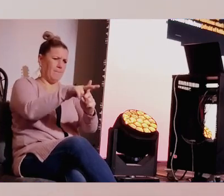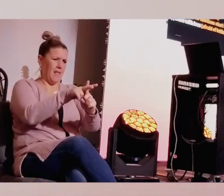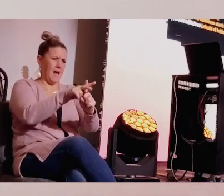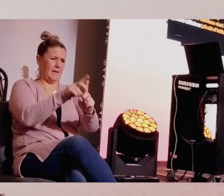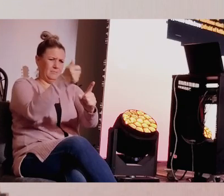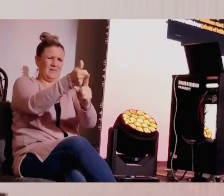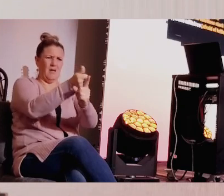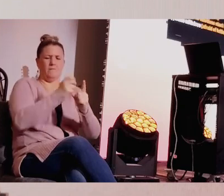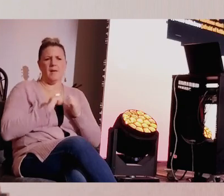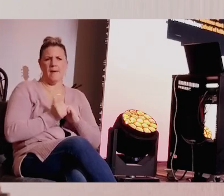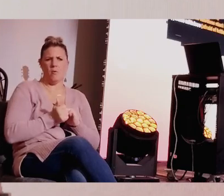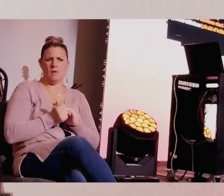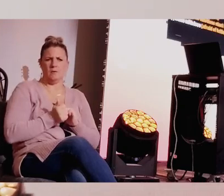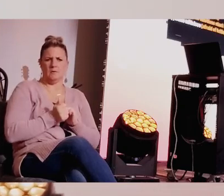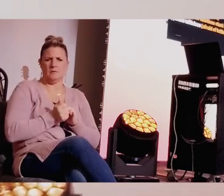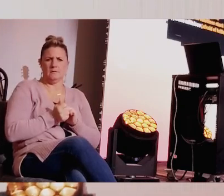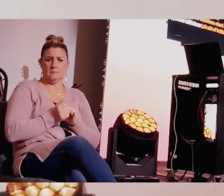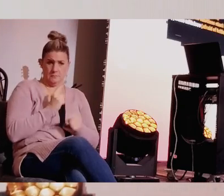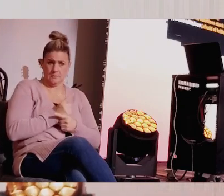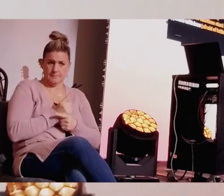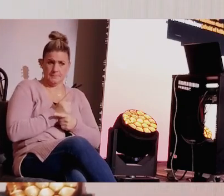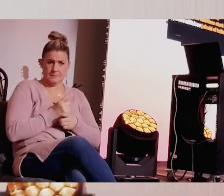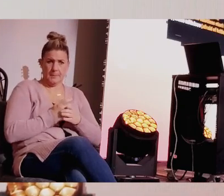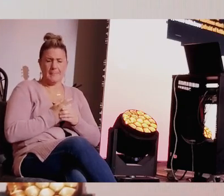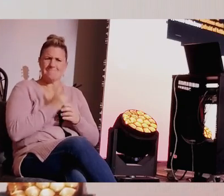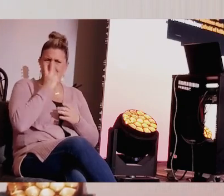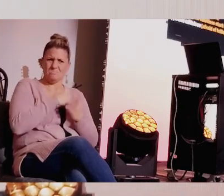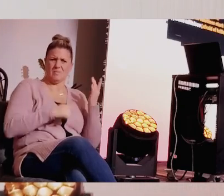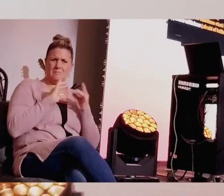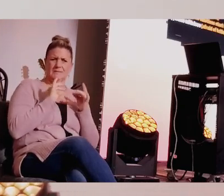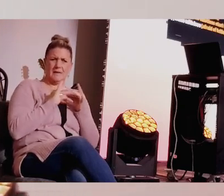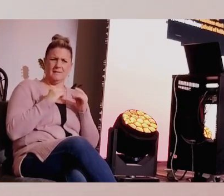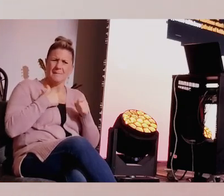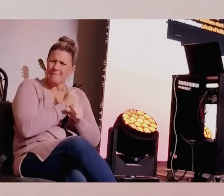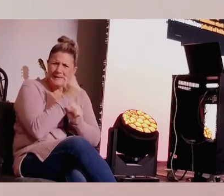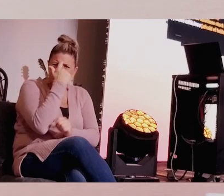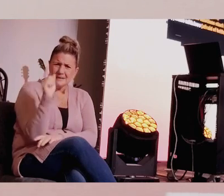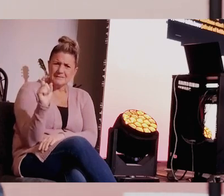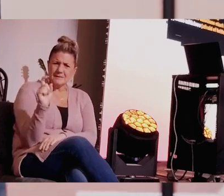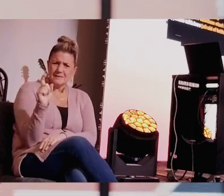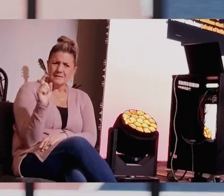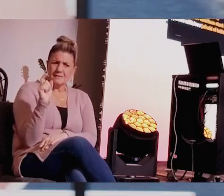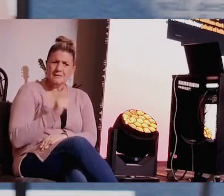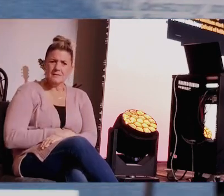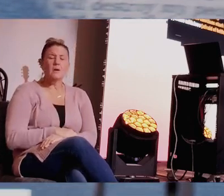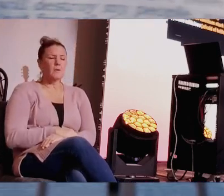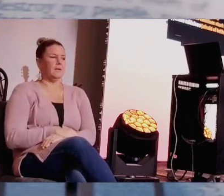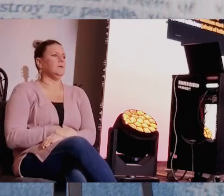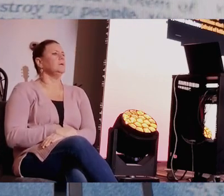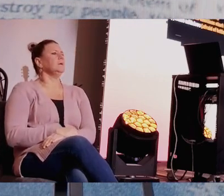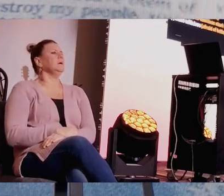Jesus? Right? You see what I'm saying? Am I making any sense this morning?